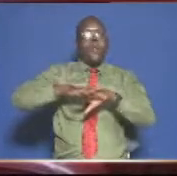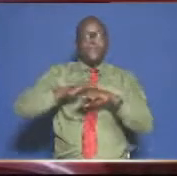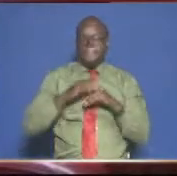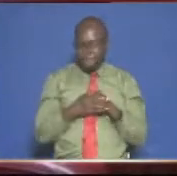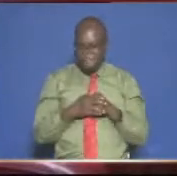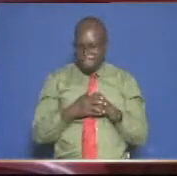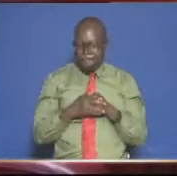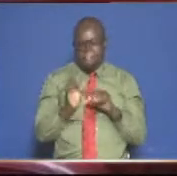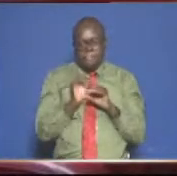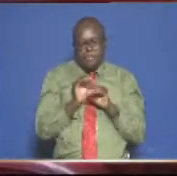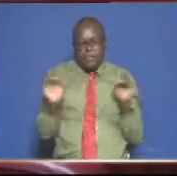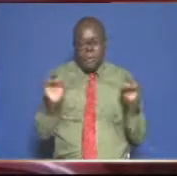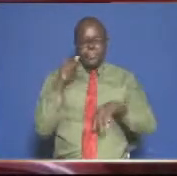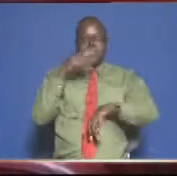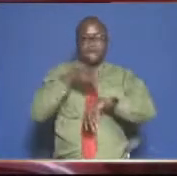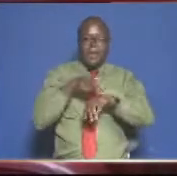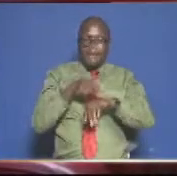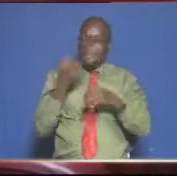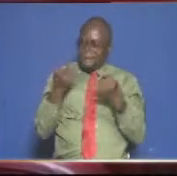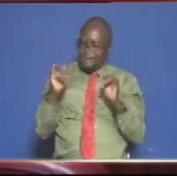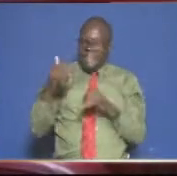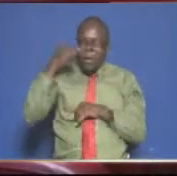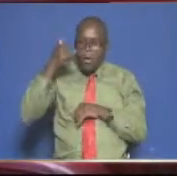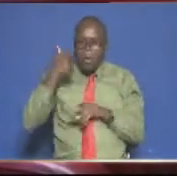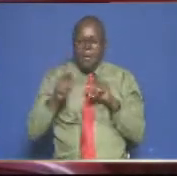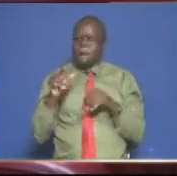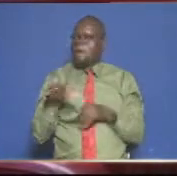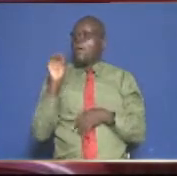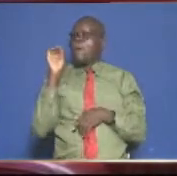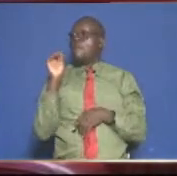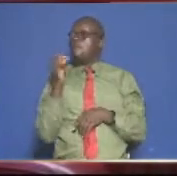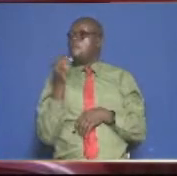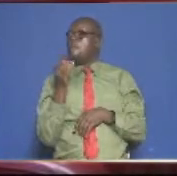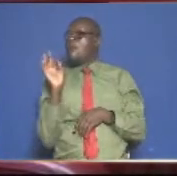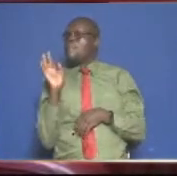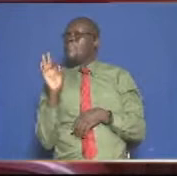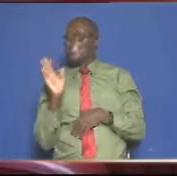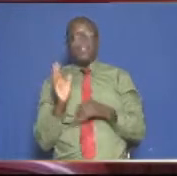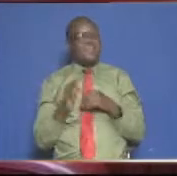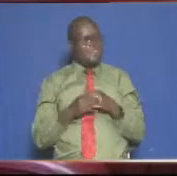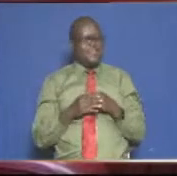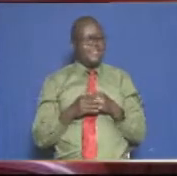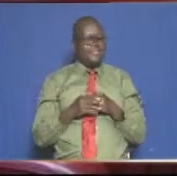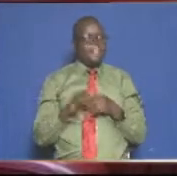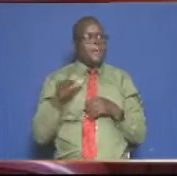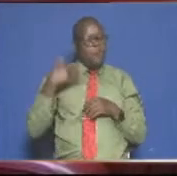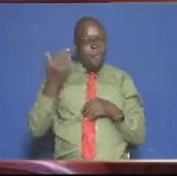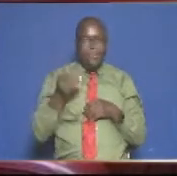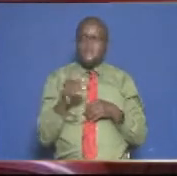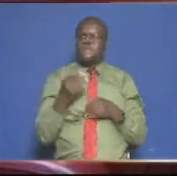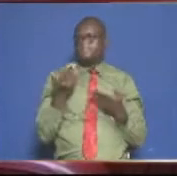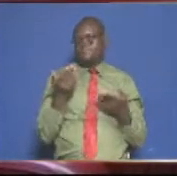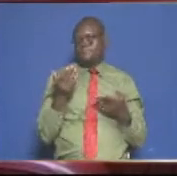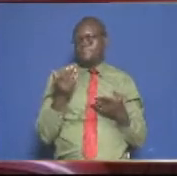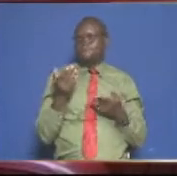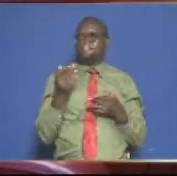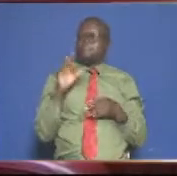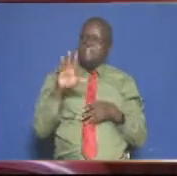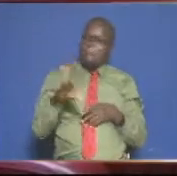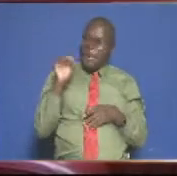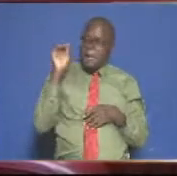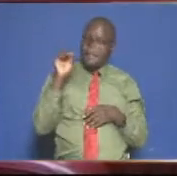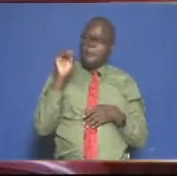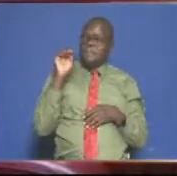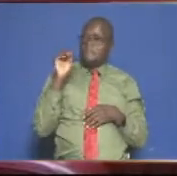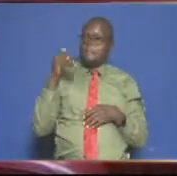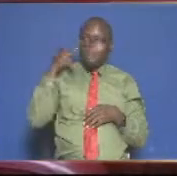There's no single time I've ever tried to reach out to Jakoyo Midiwo and his phone is either off or he doesn't pick. If he doesn't pick, he calls